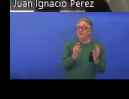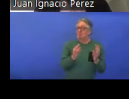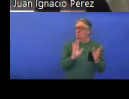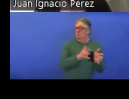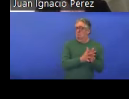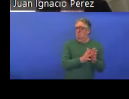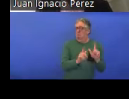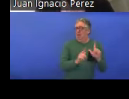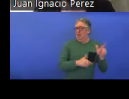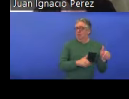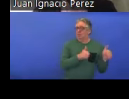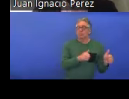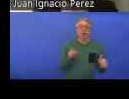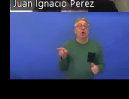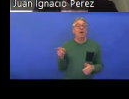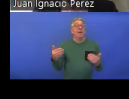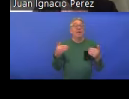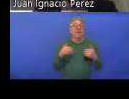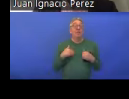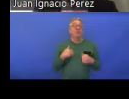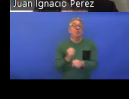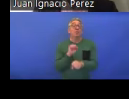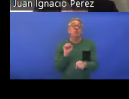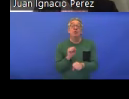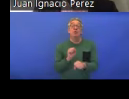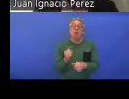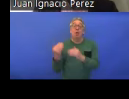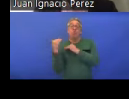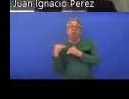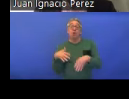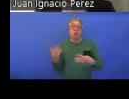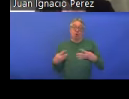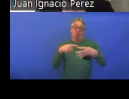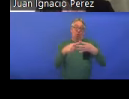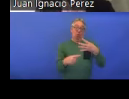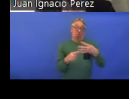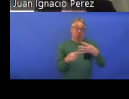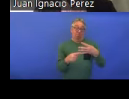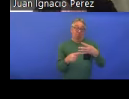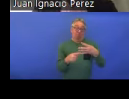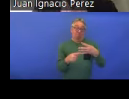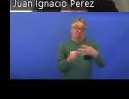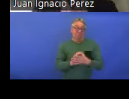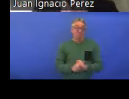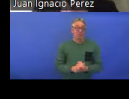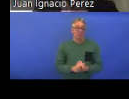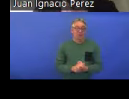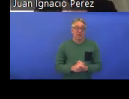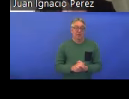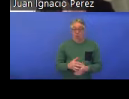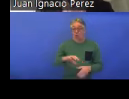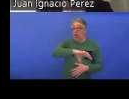has four main functions, which are undertaking